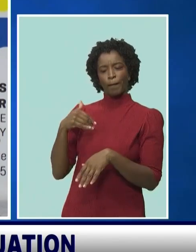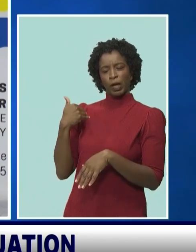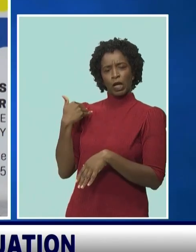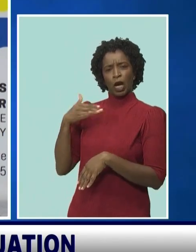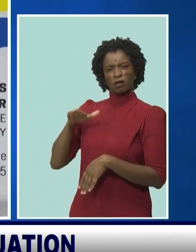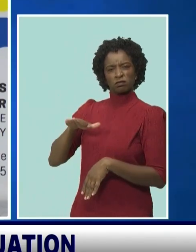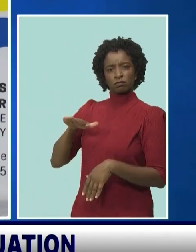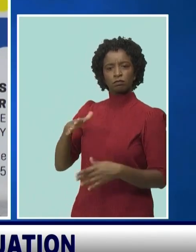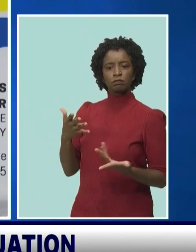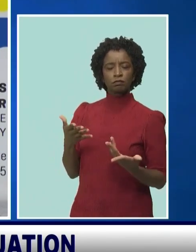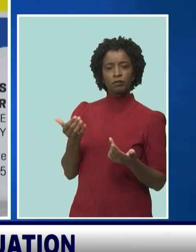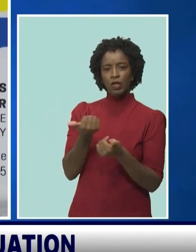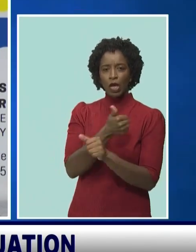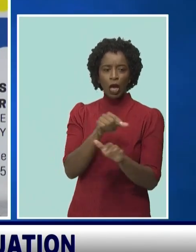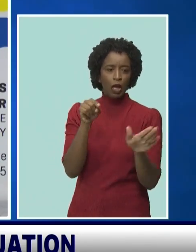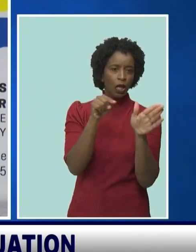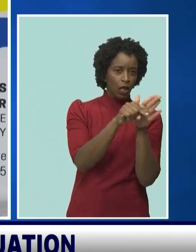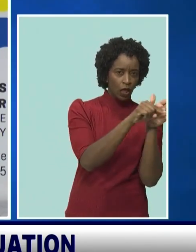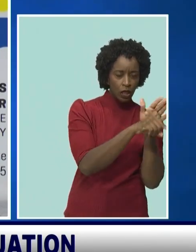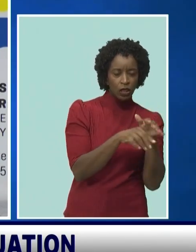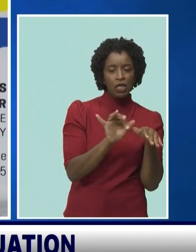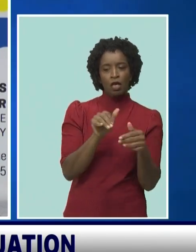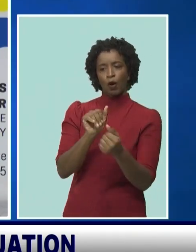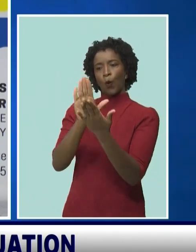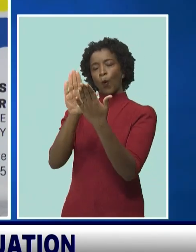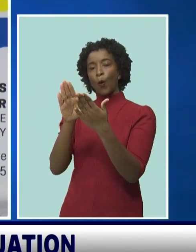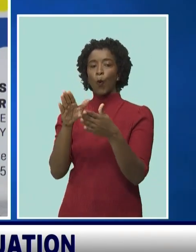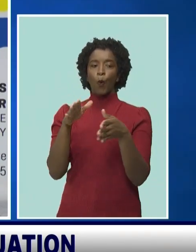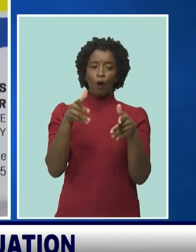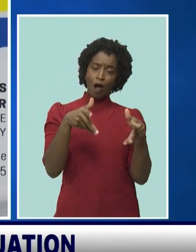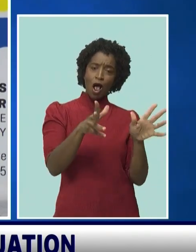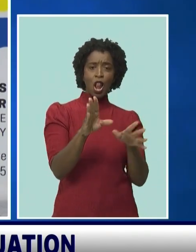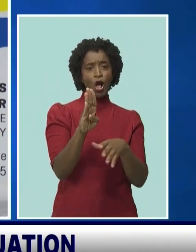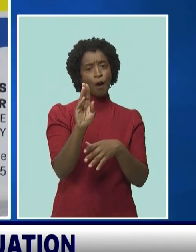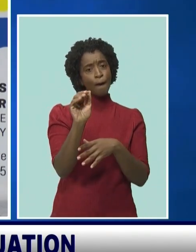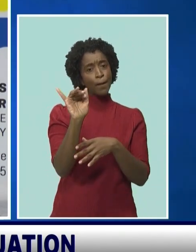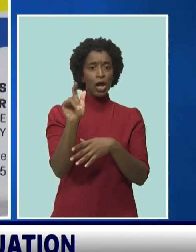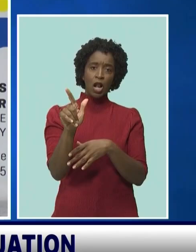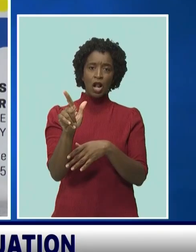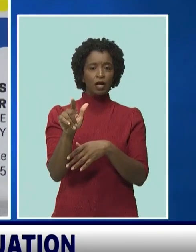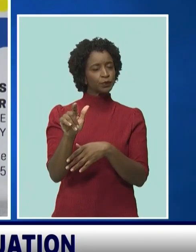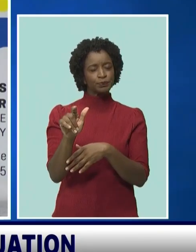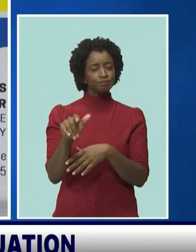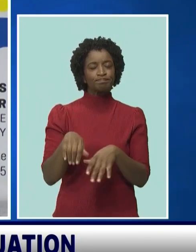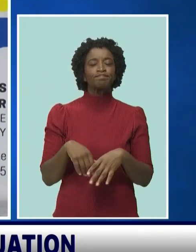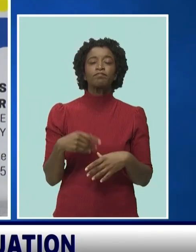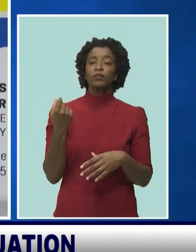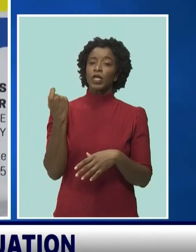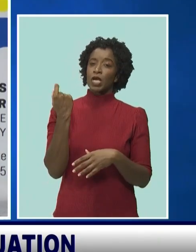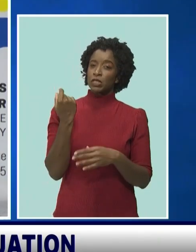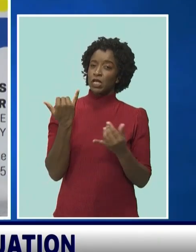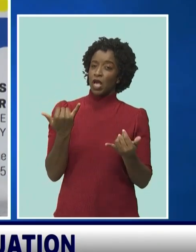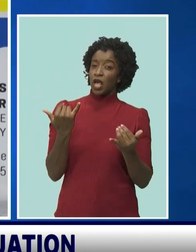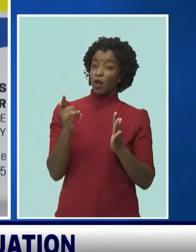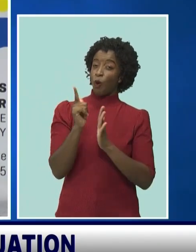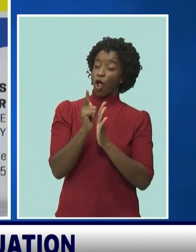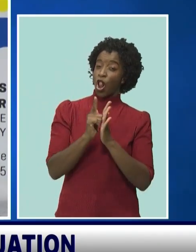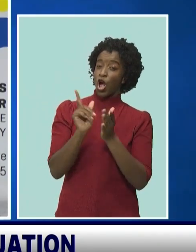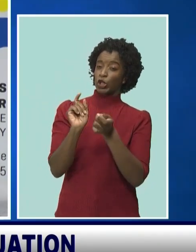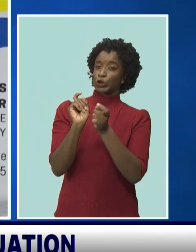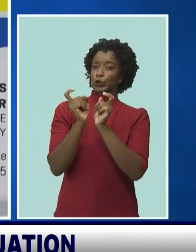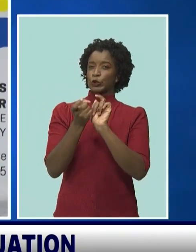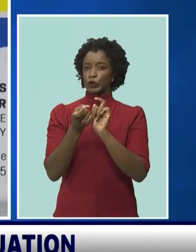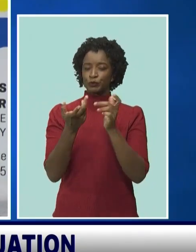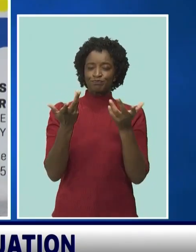or good thing, jurisprudence has changed, and jurisprudence globally believes that you cannot